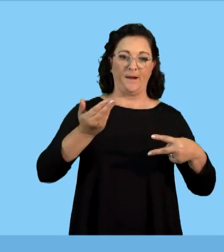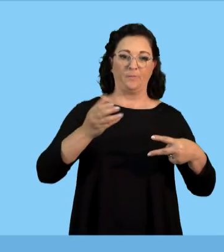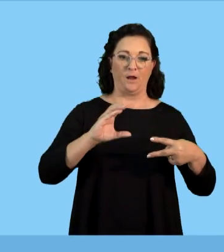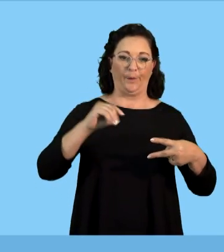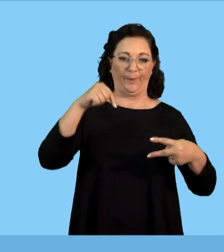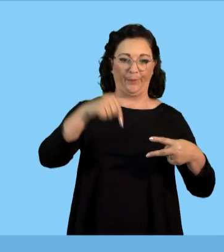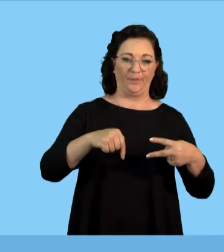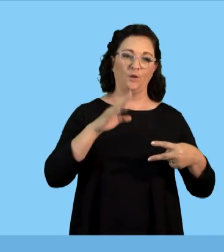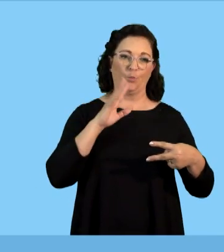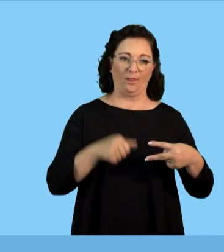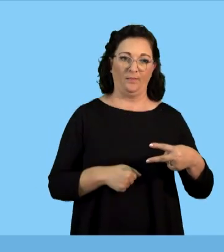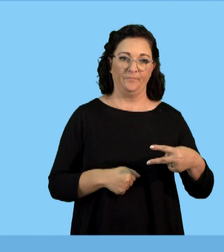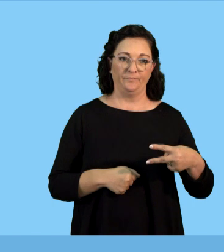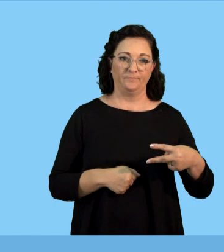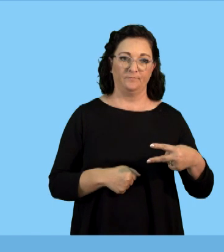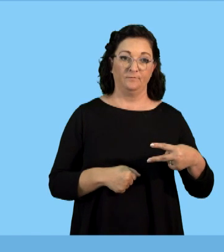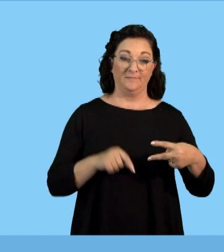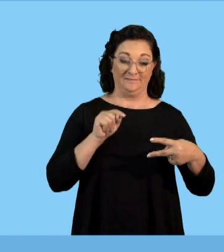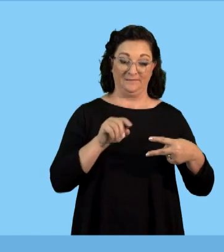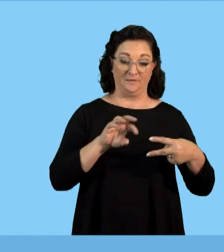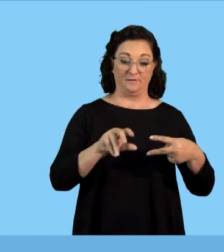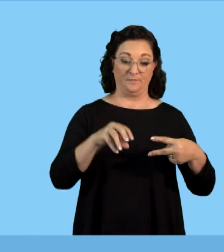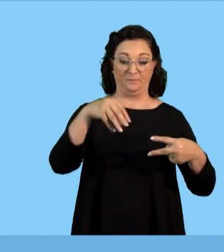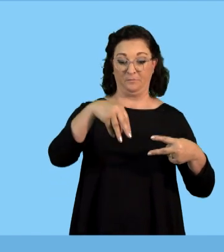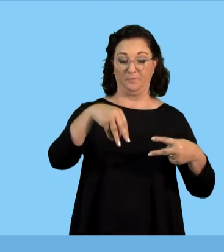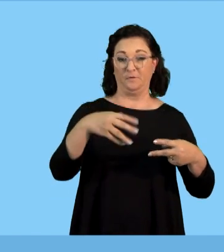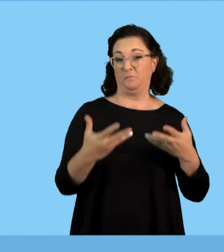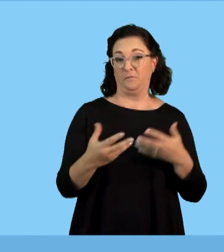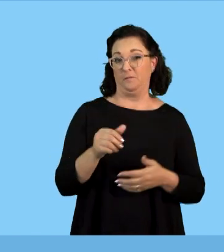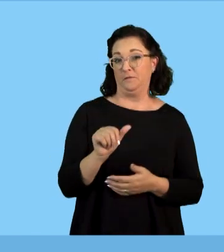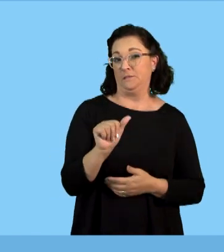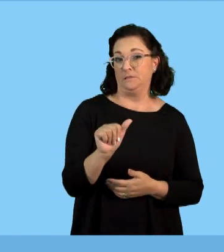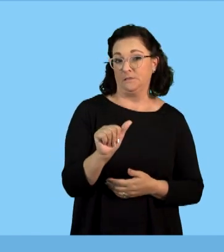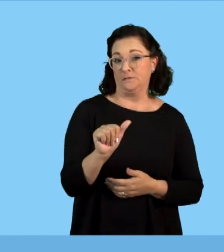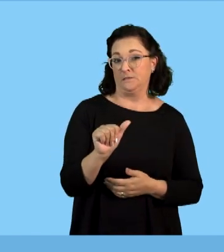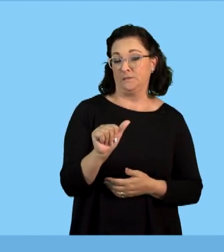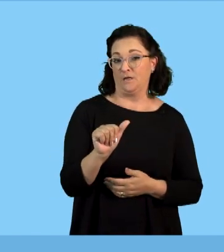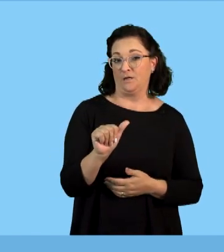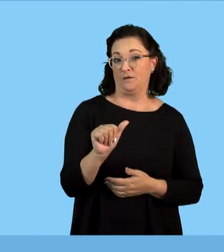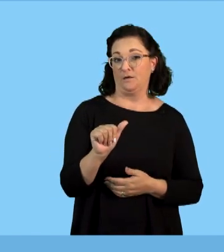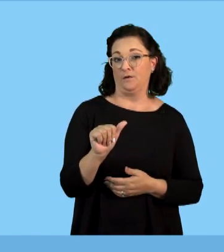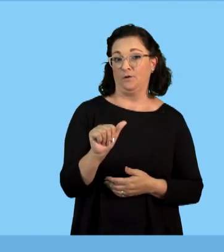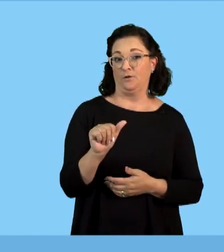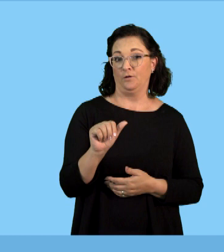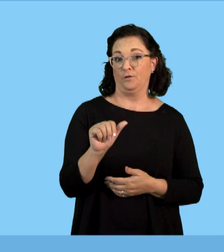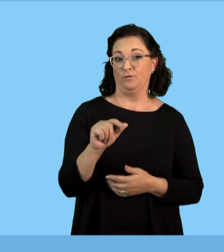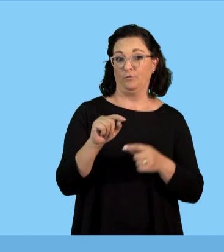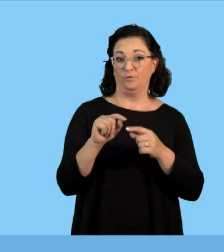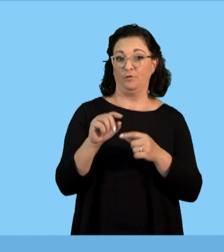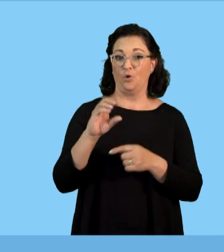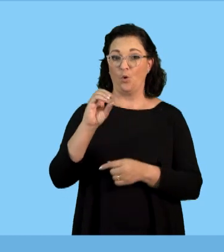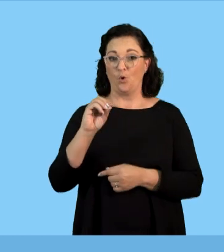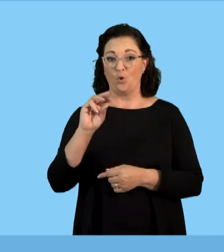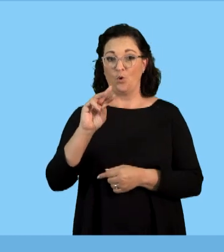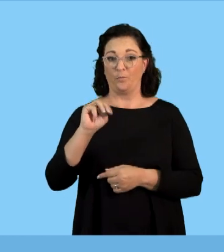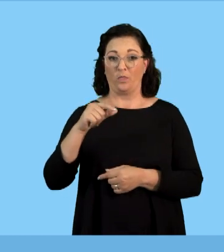increases, the current is going to decrease. If the resistance at this particular bulb was, let's say, 6 ohms, and this one